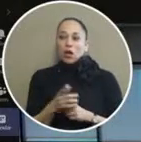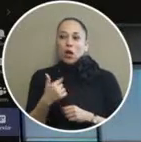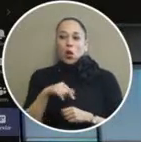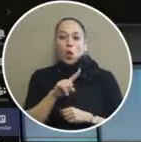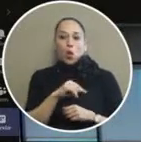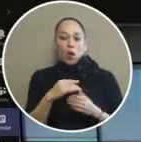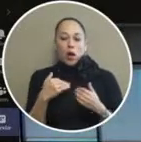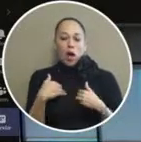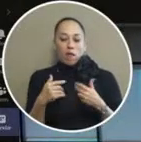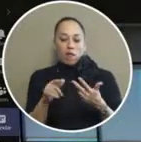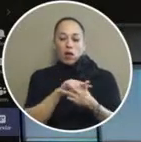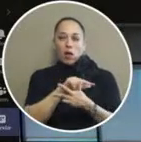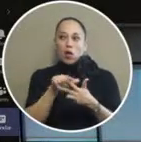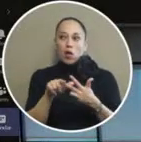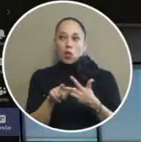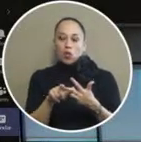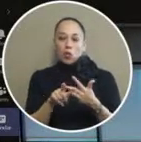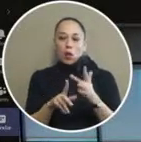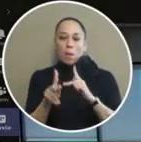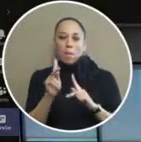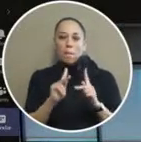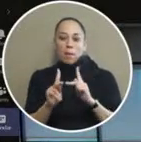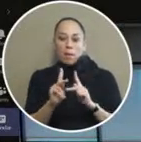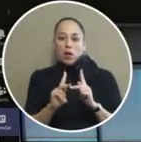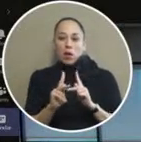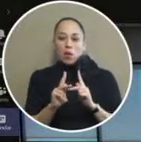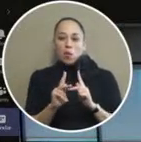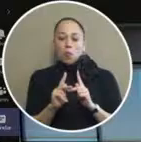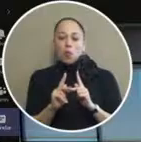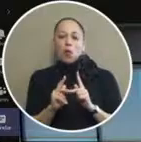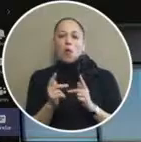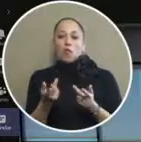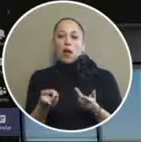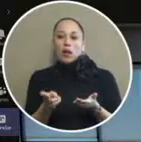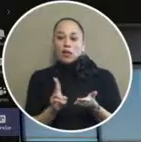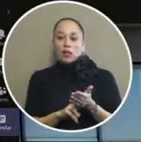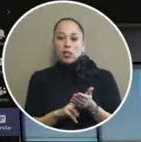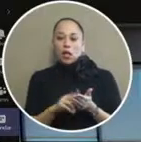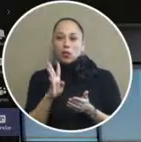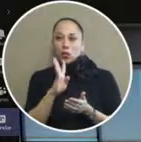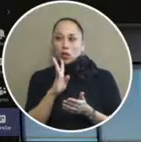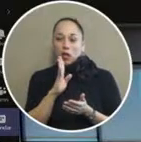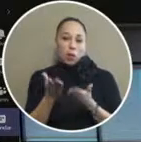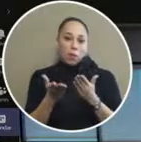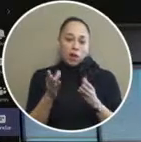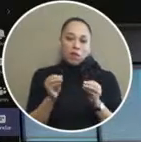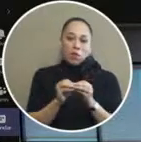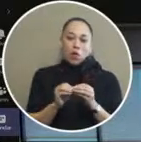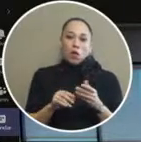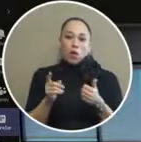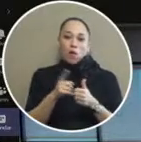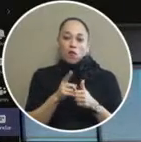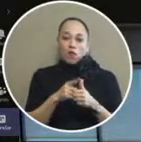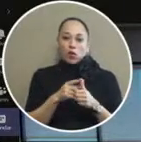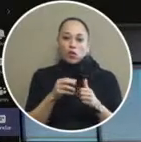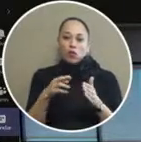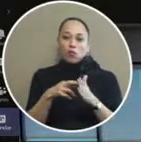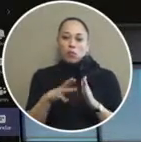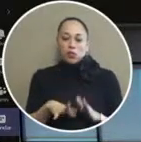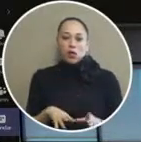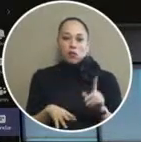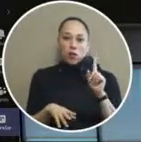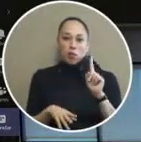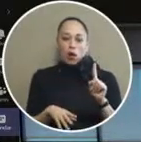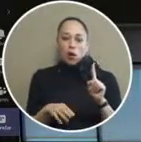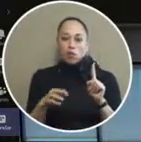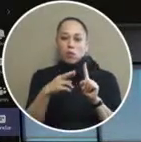have 3 members of council who've requested to speak, and there probably may be more. First will be our Mayor Pro Tem, then